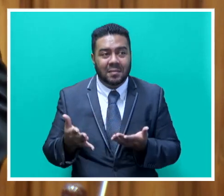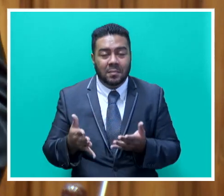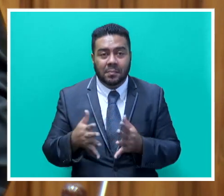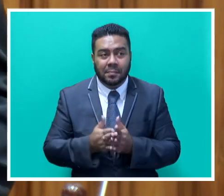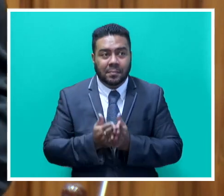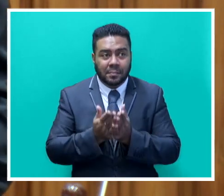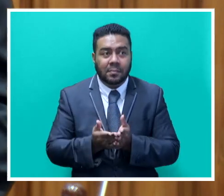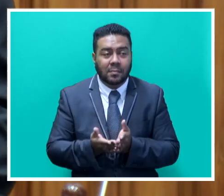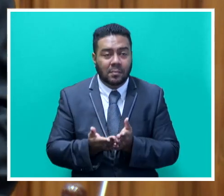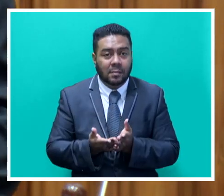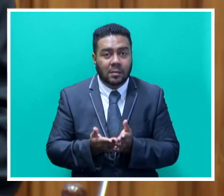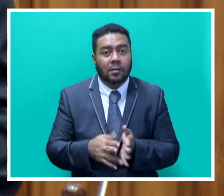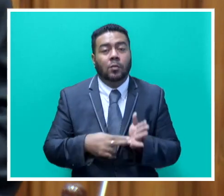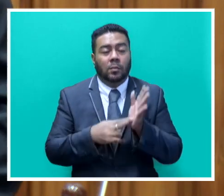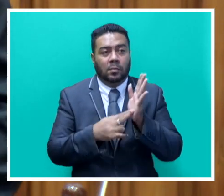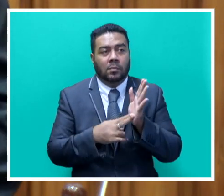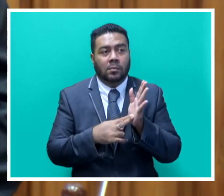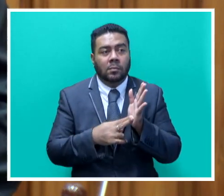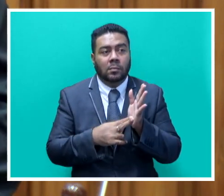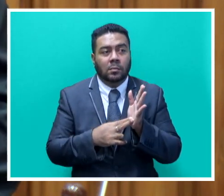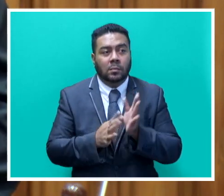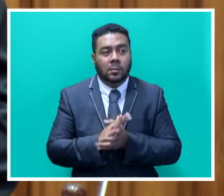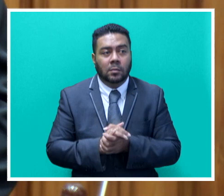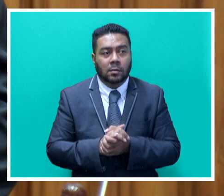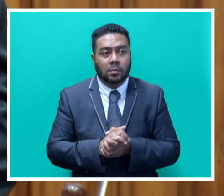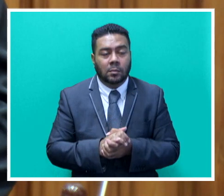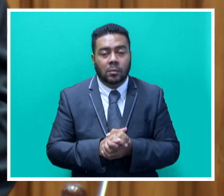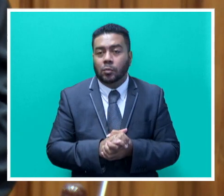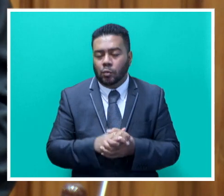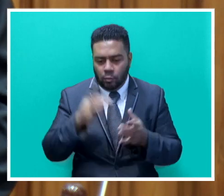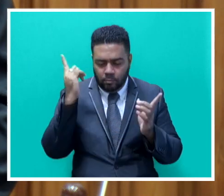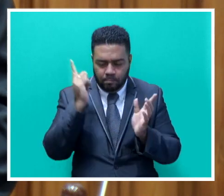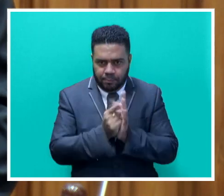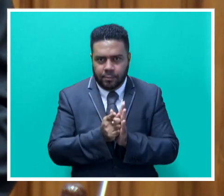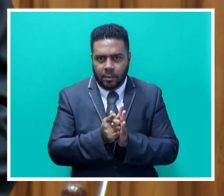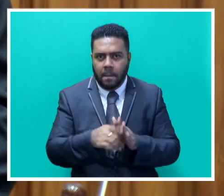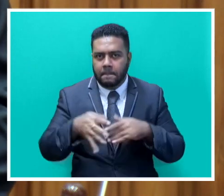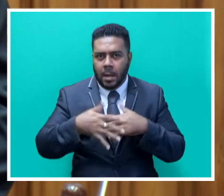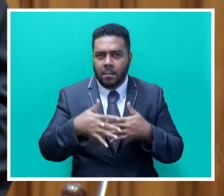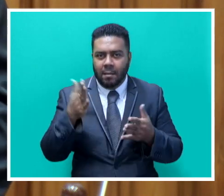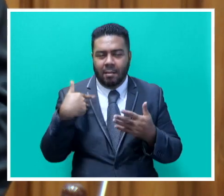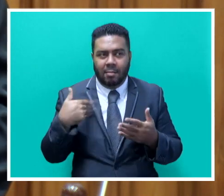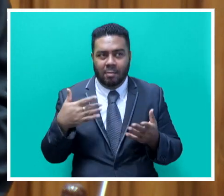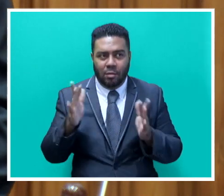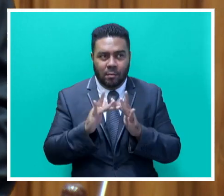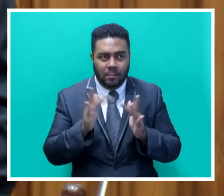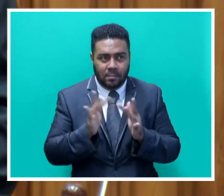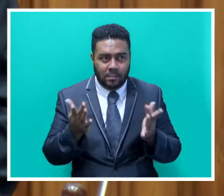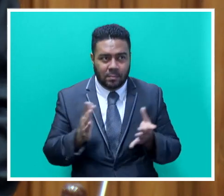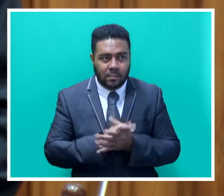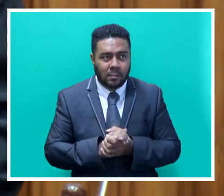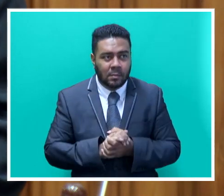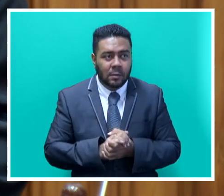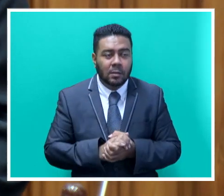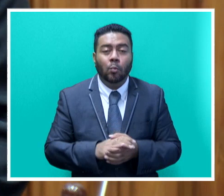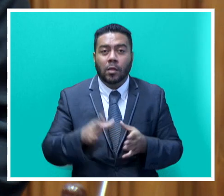port and our Boa Northern team have acted quickly to put in place the necessary public health measures such as contact tracing, testing and isolation